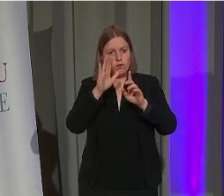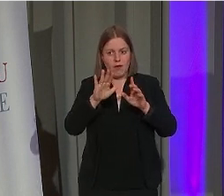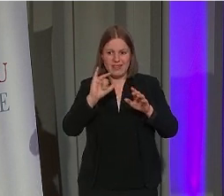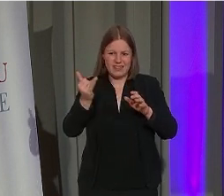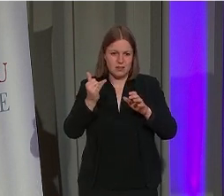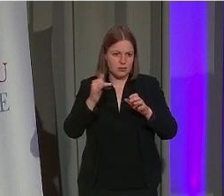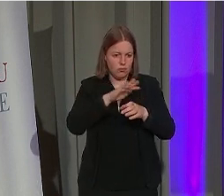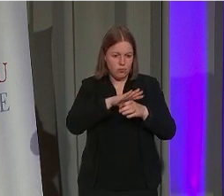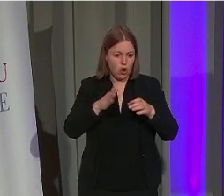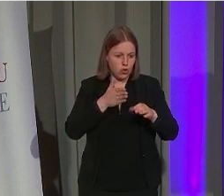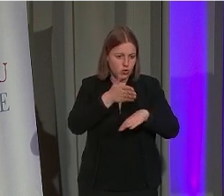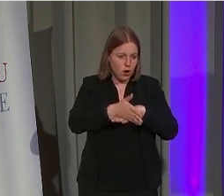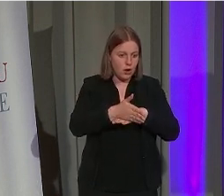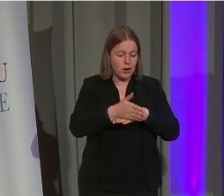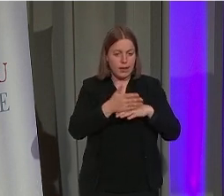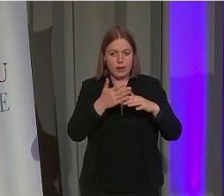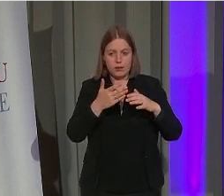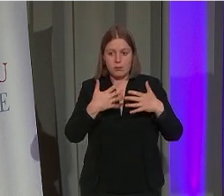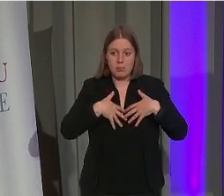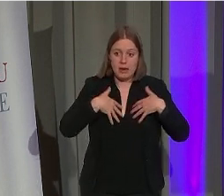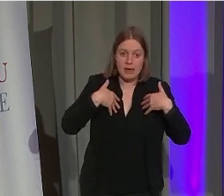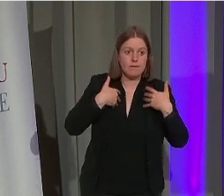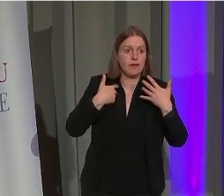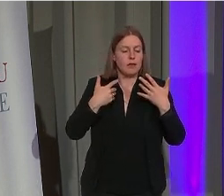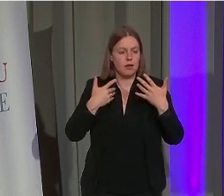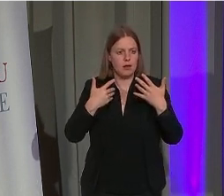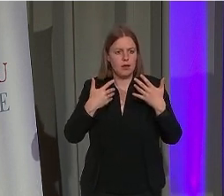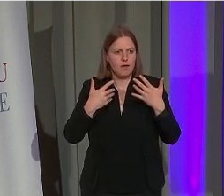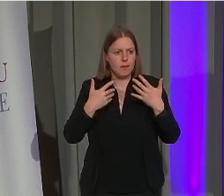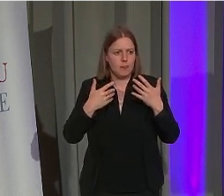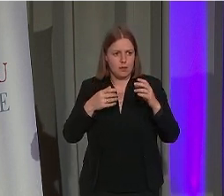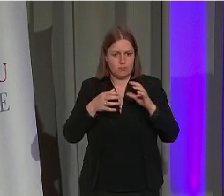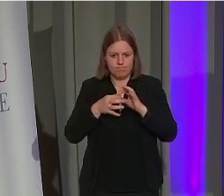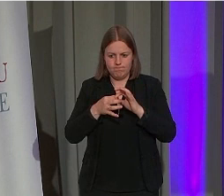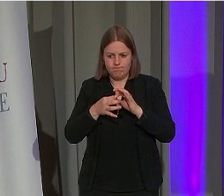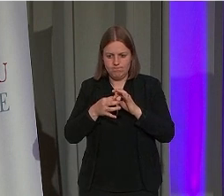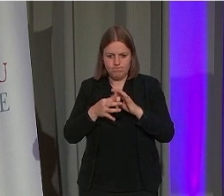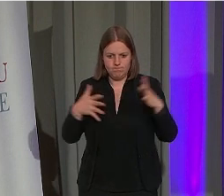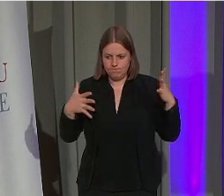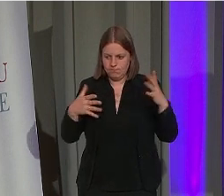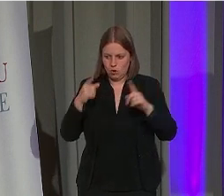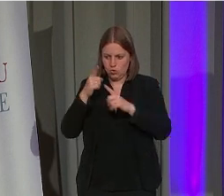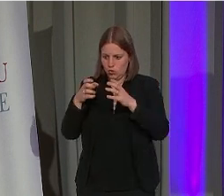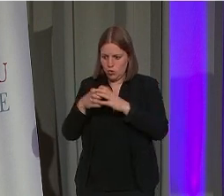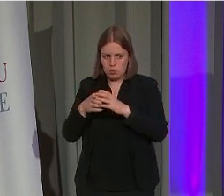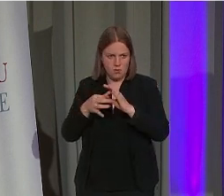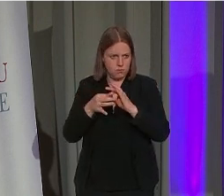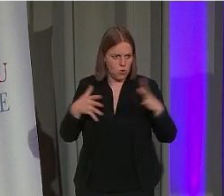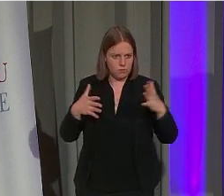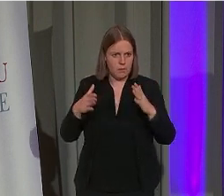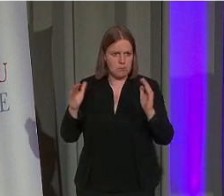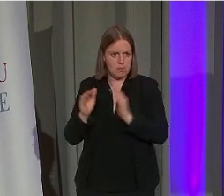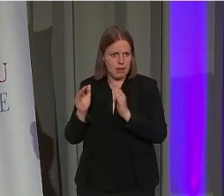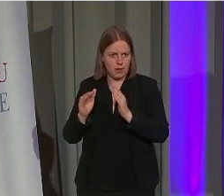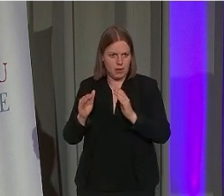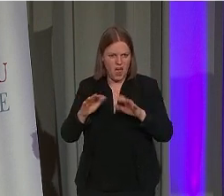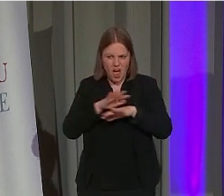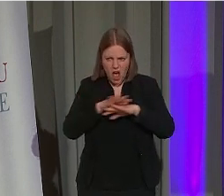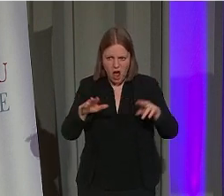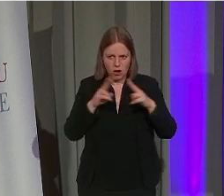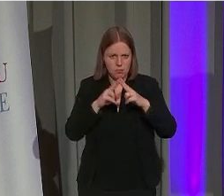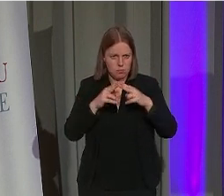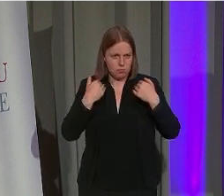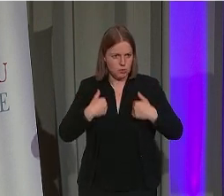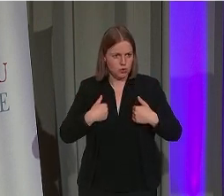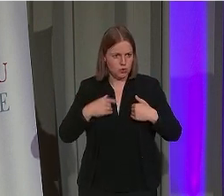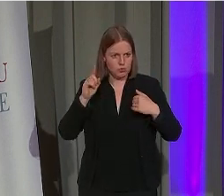say that the main goal of an inclusive accessibility and experience is actually irrespective